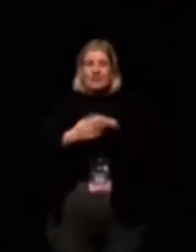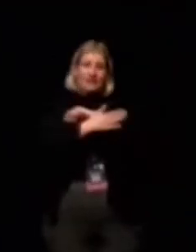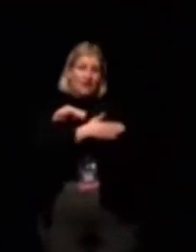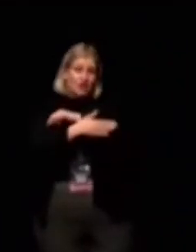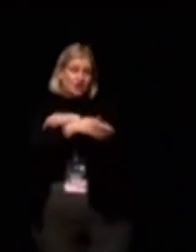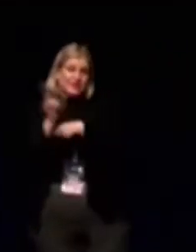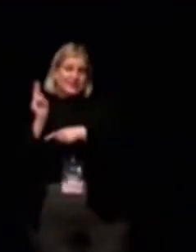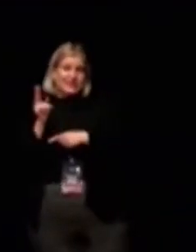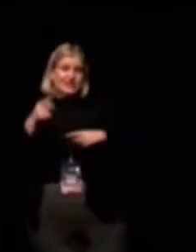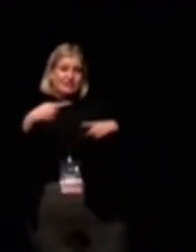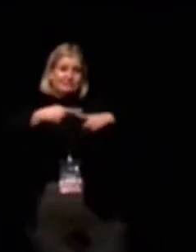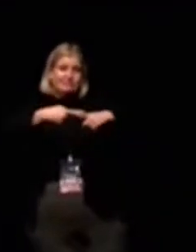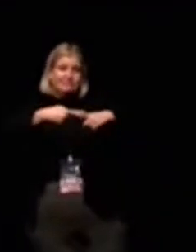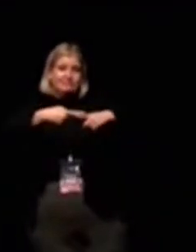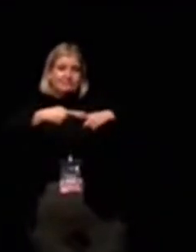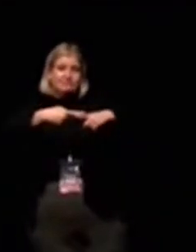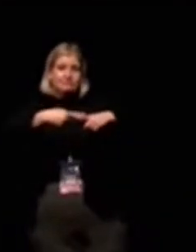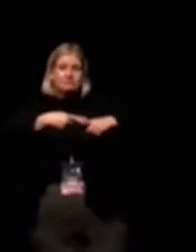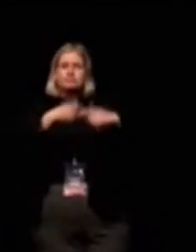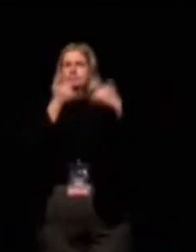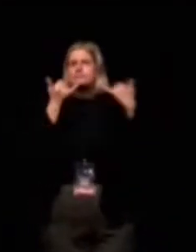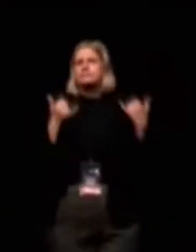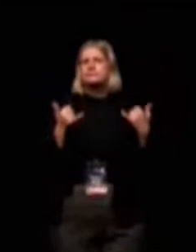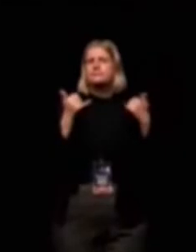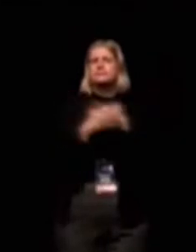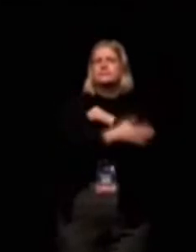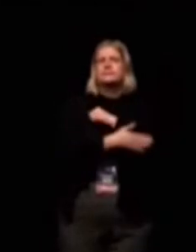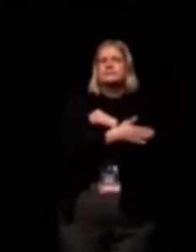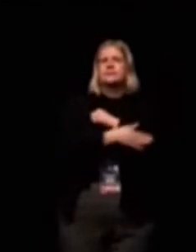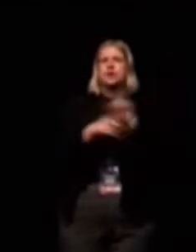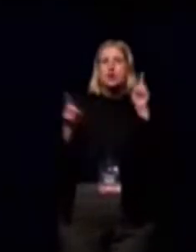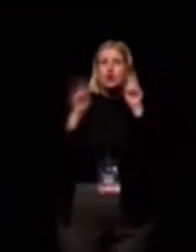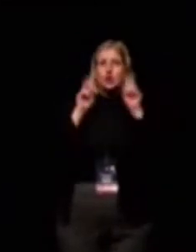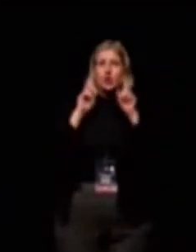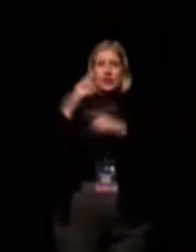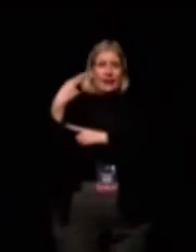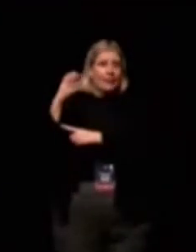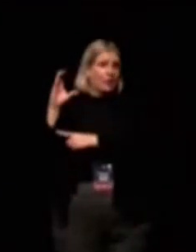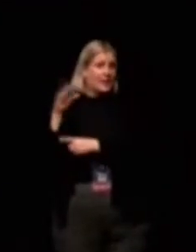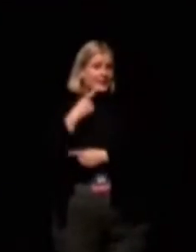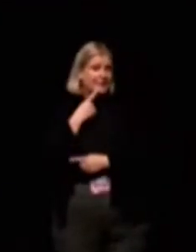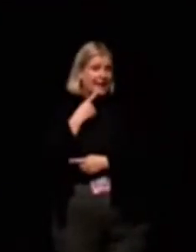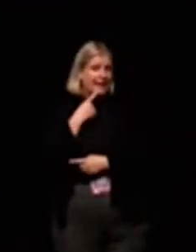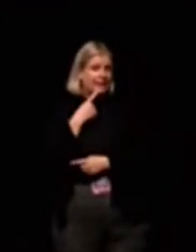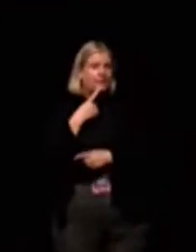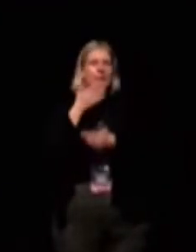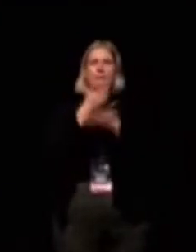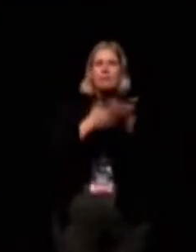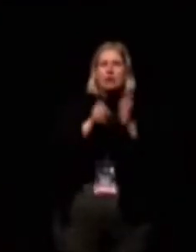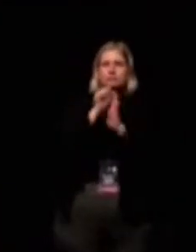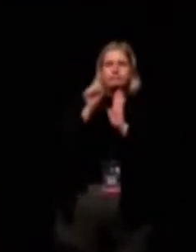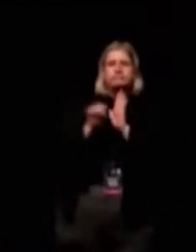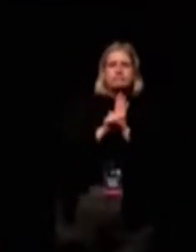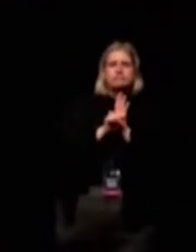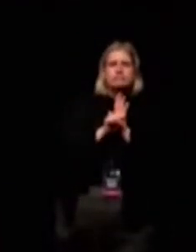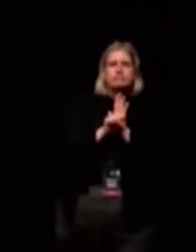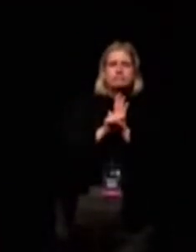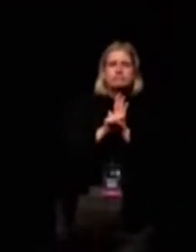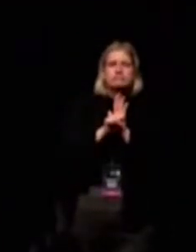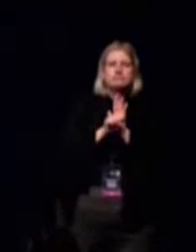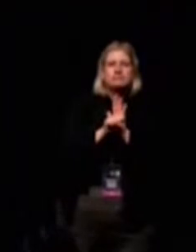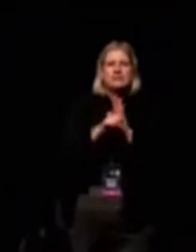history. So much of our country, and you heard it from Hillary Clinton, even parts of our state are